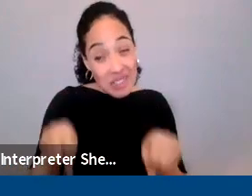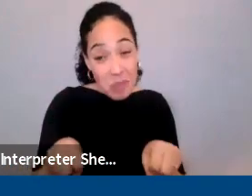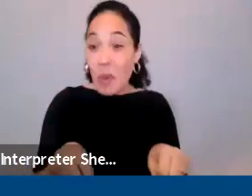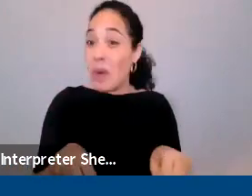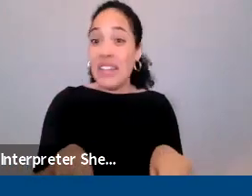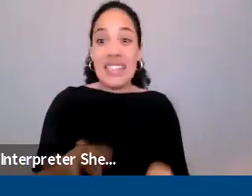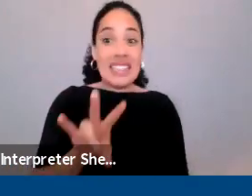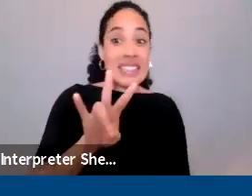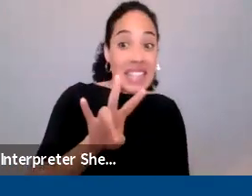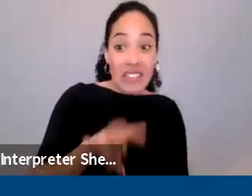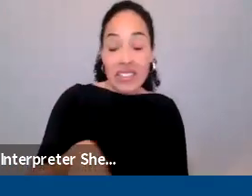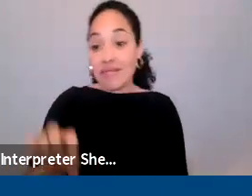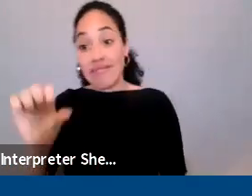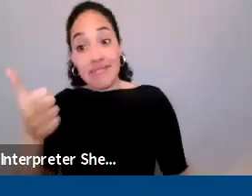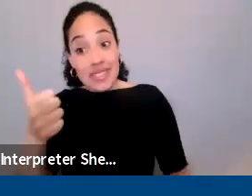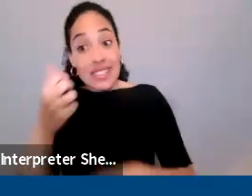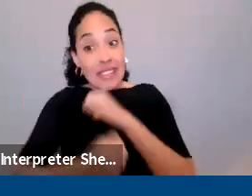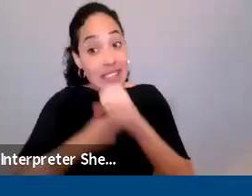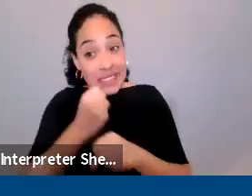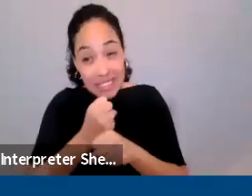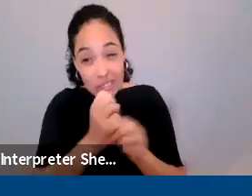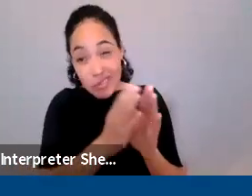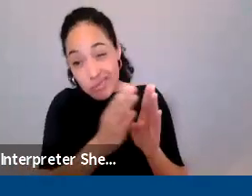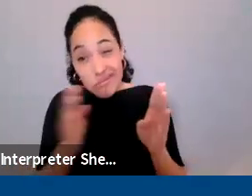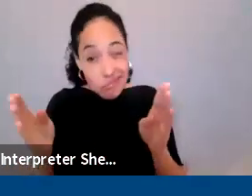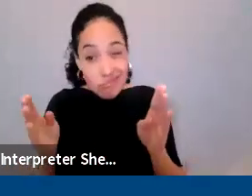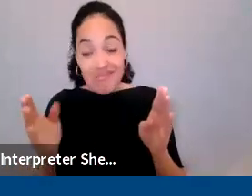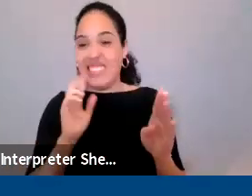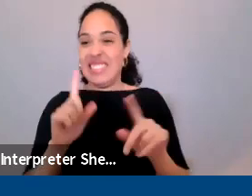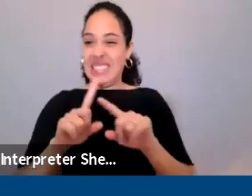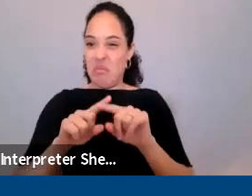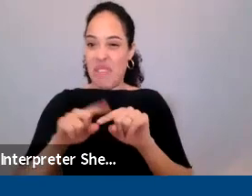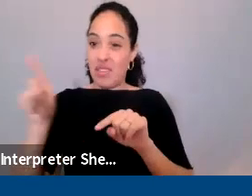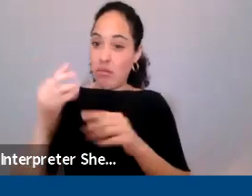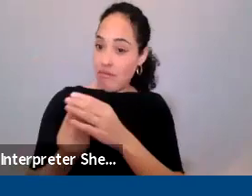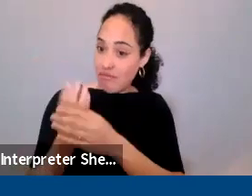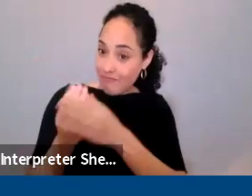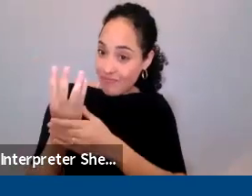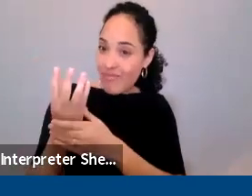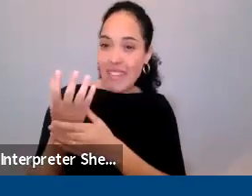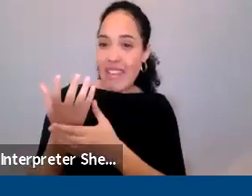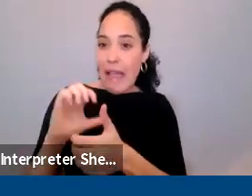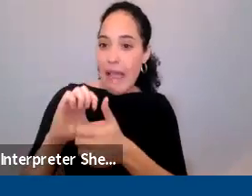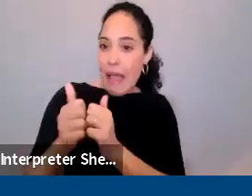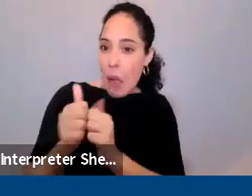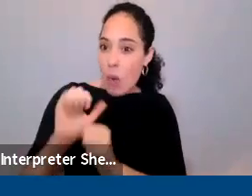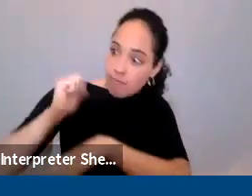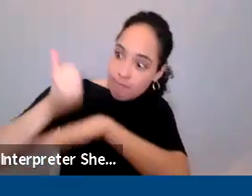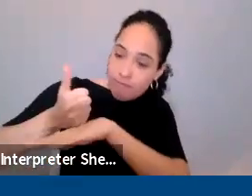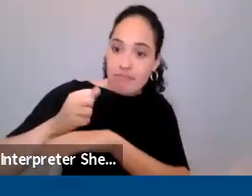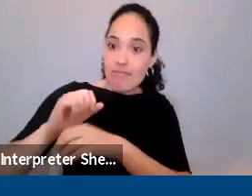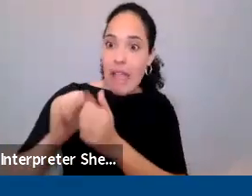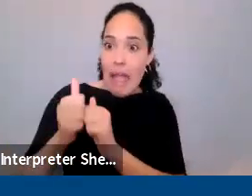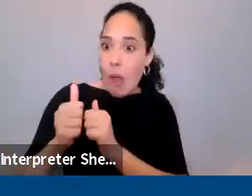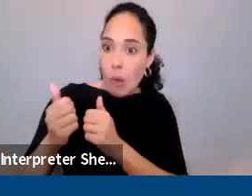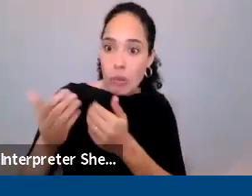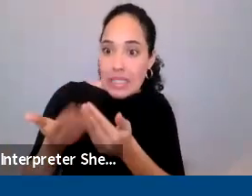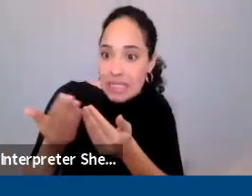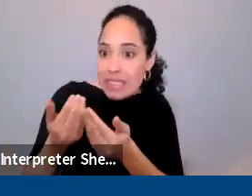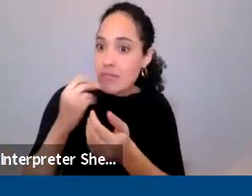on how well that vegetation gets reestablished. Thanks so much, Doug and